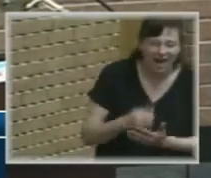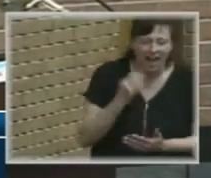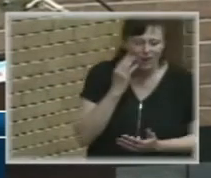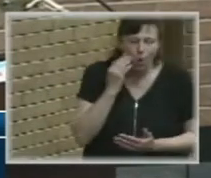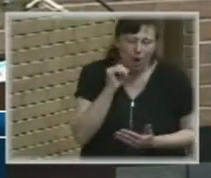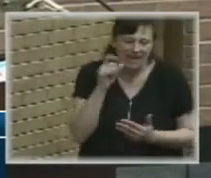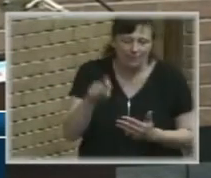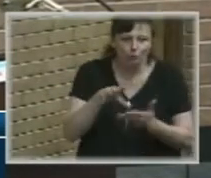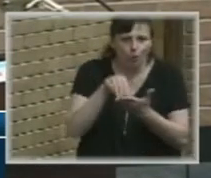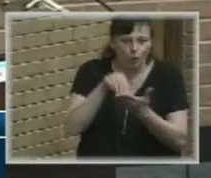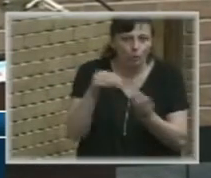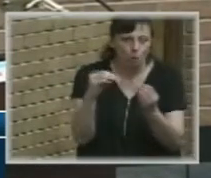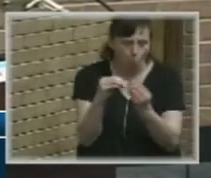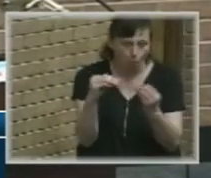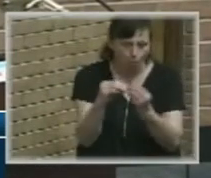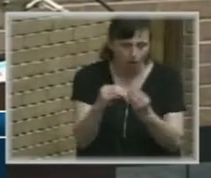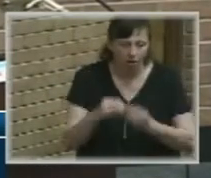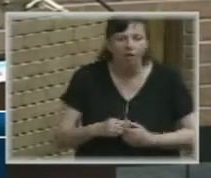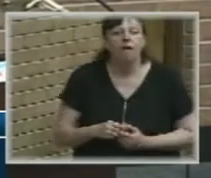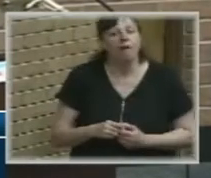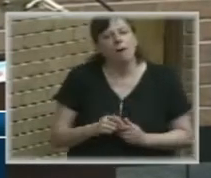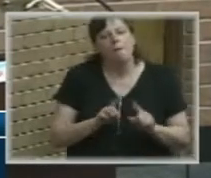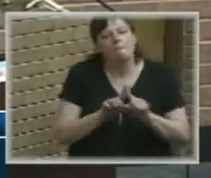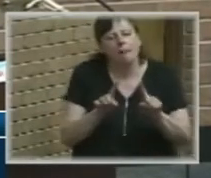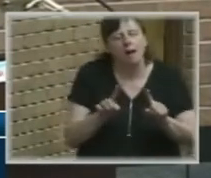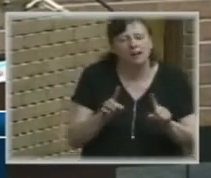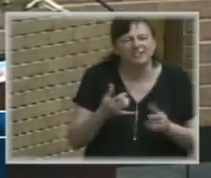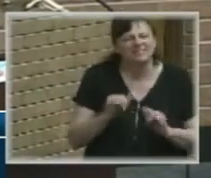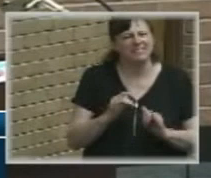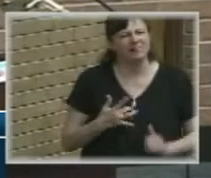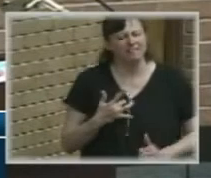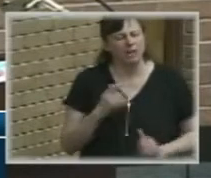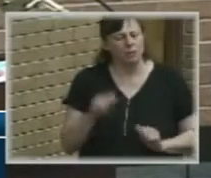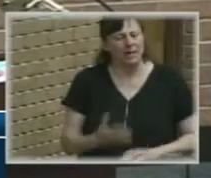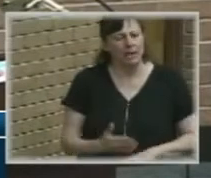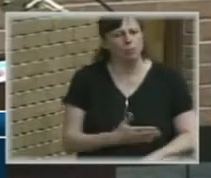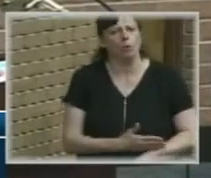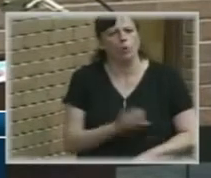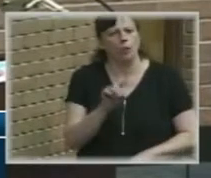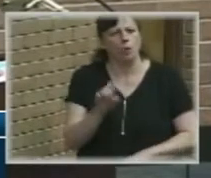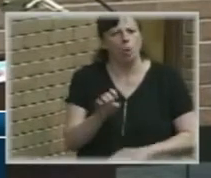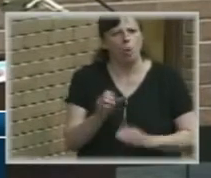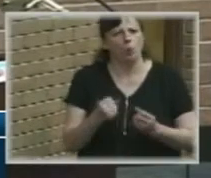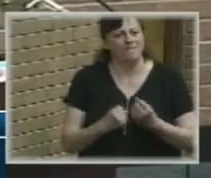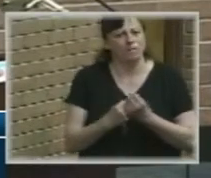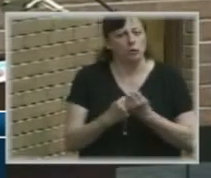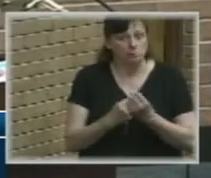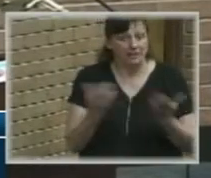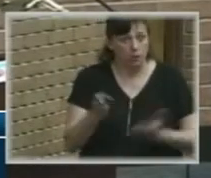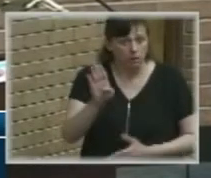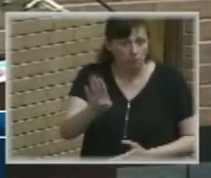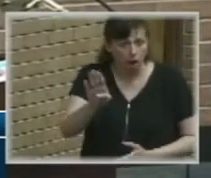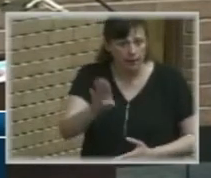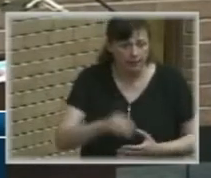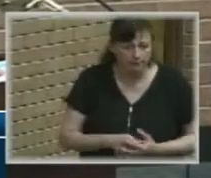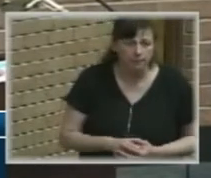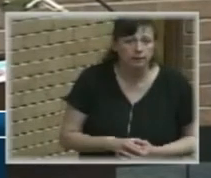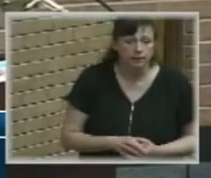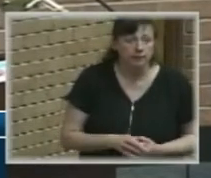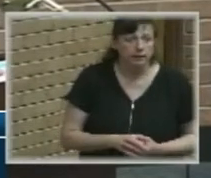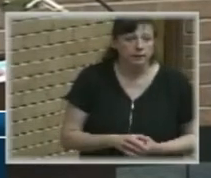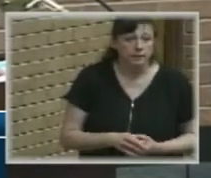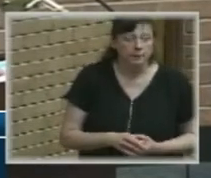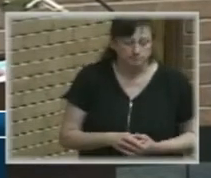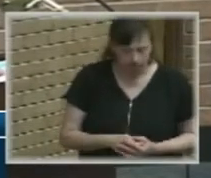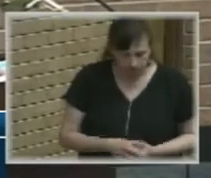mean, but I still feel like that we can improve the code enforcement in Brighton. I could, and I've done them at